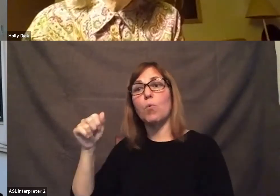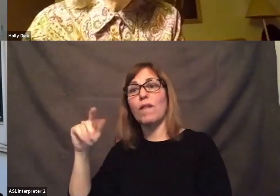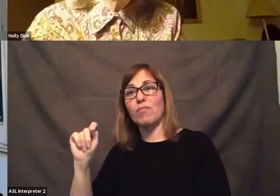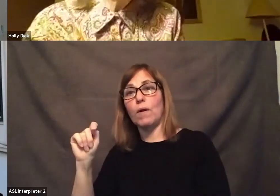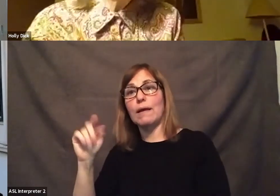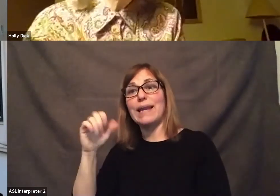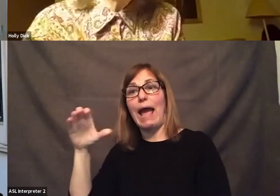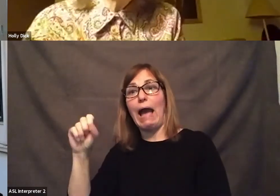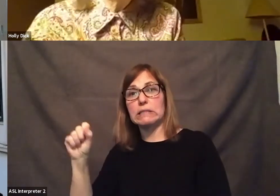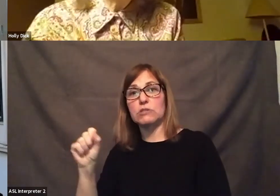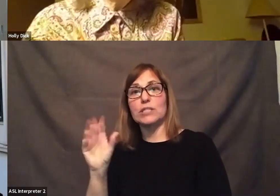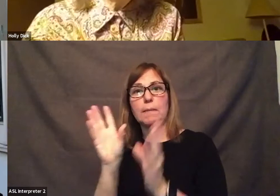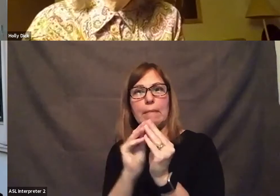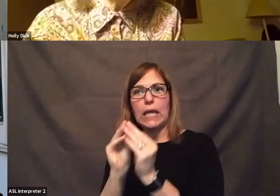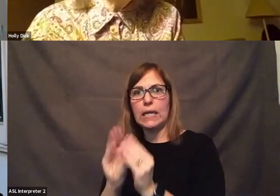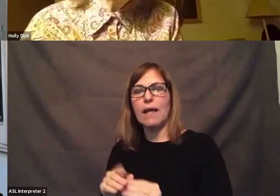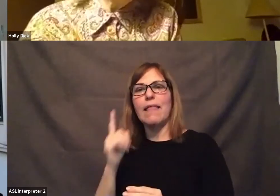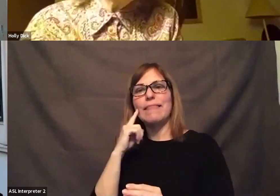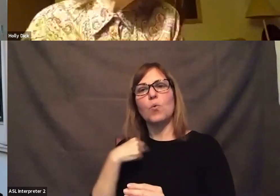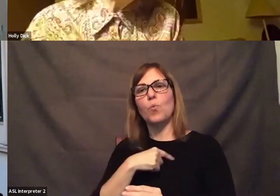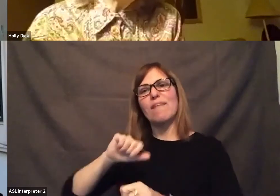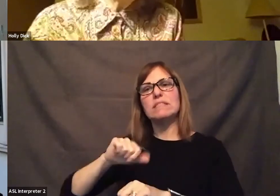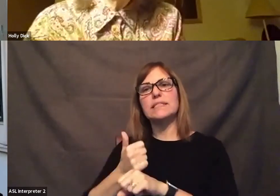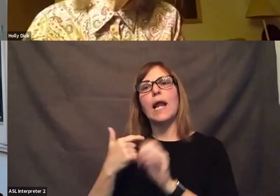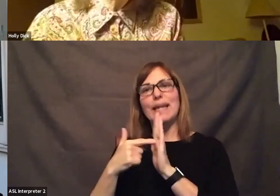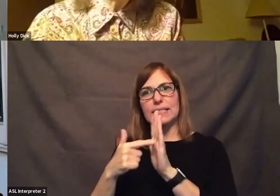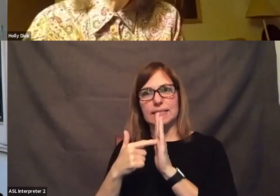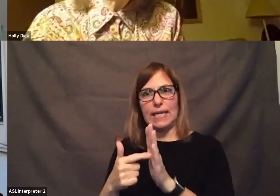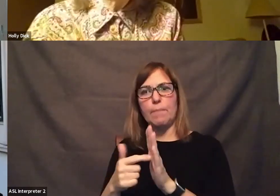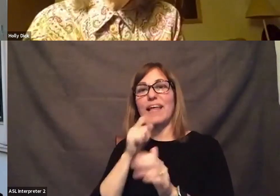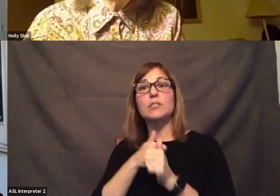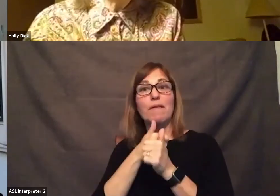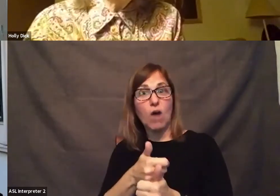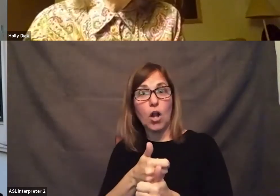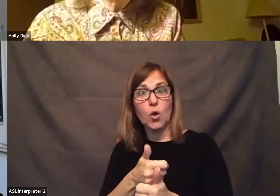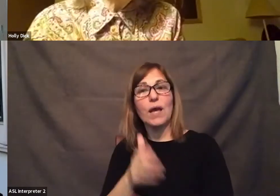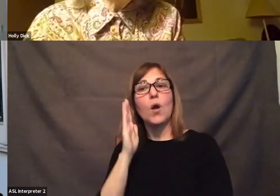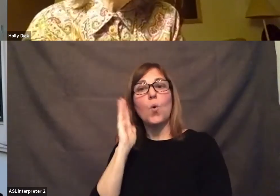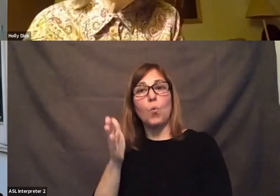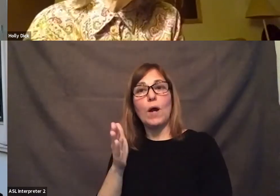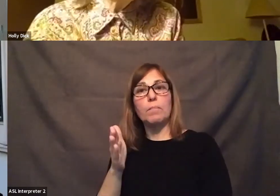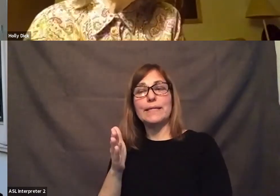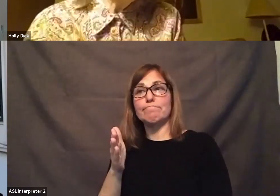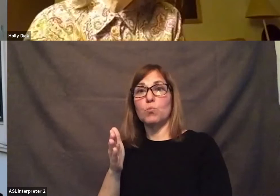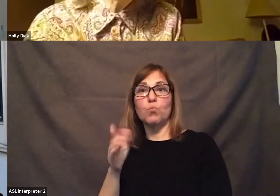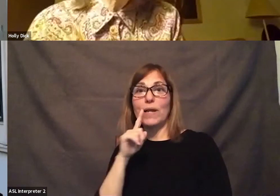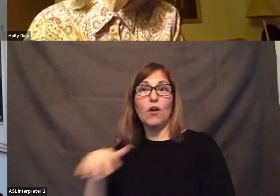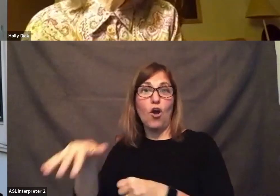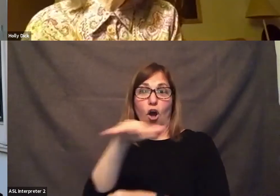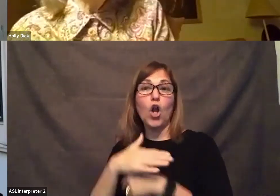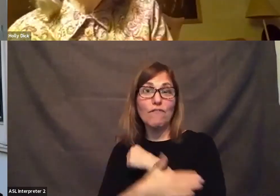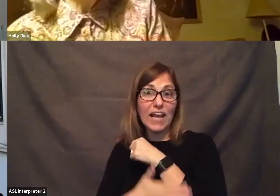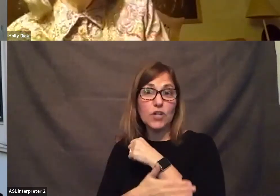Access. So I think we have set an example that has been followed and will be followed throughout the country and in many ways throughout the world of